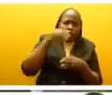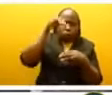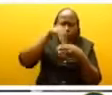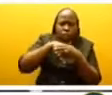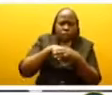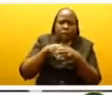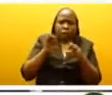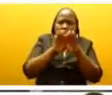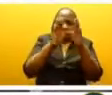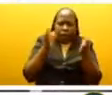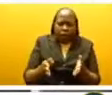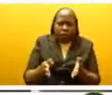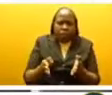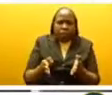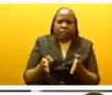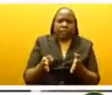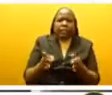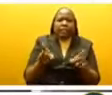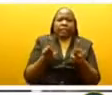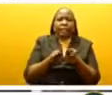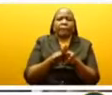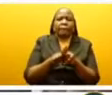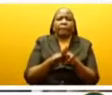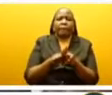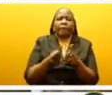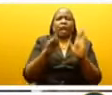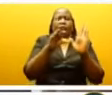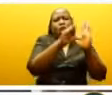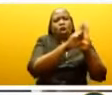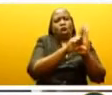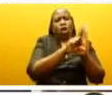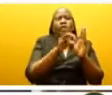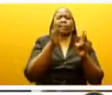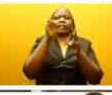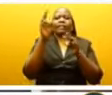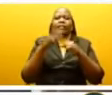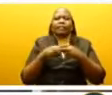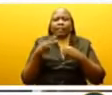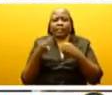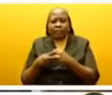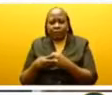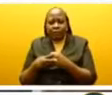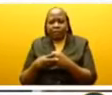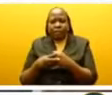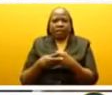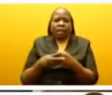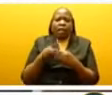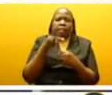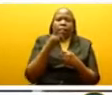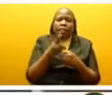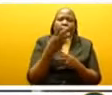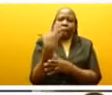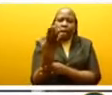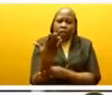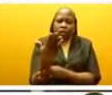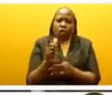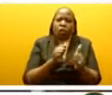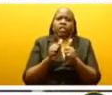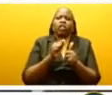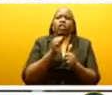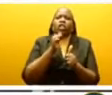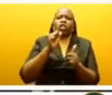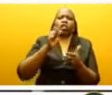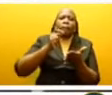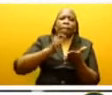issued to him inside a ballot box. But at Regulation 77E, an unmarked ballot is treated